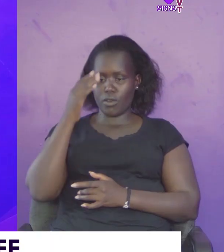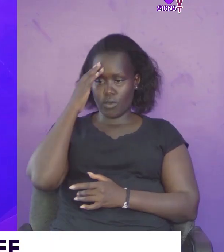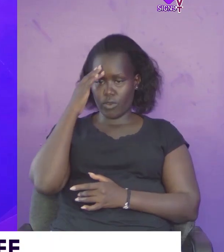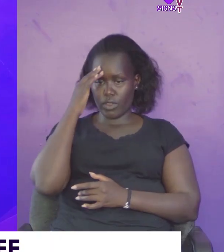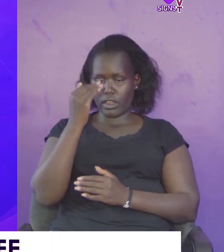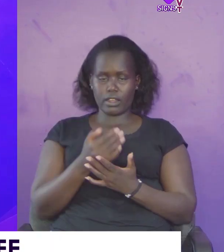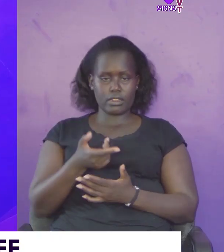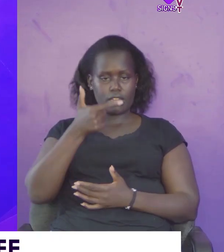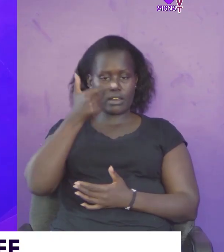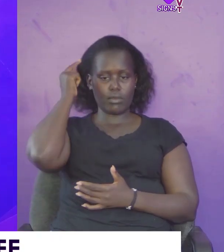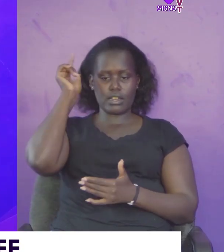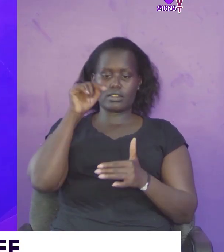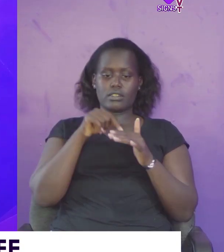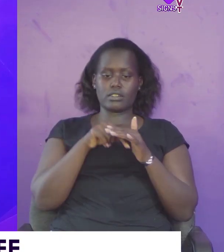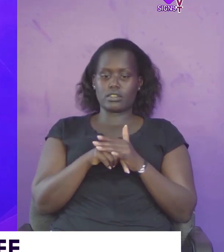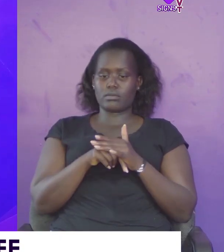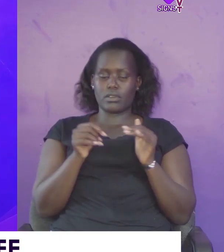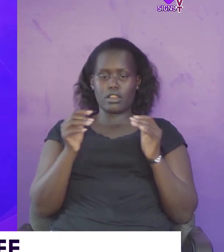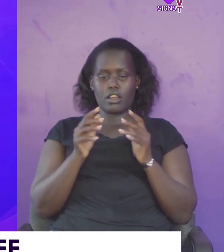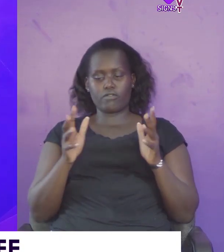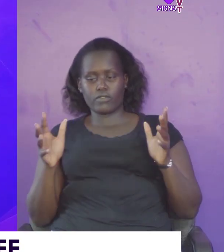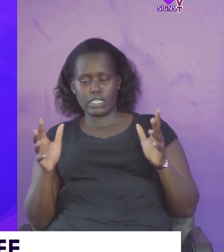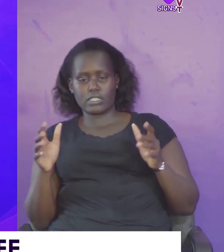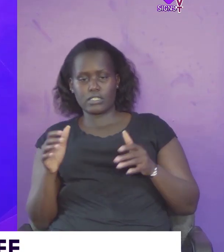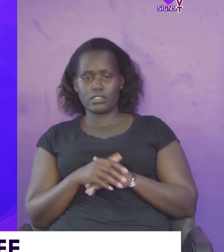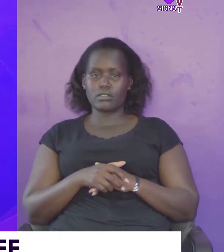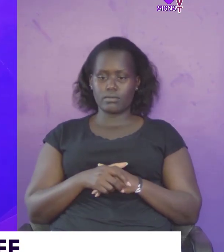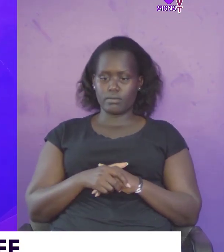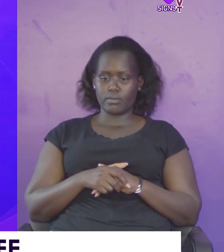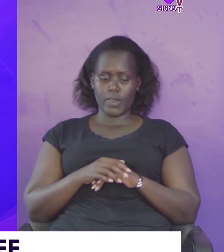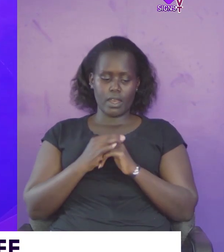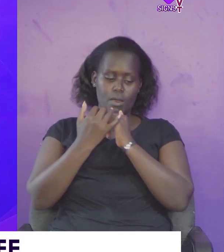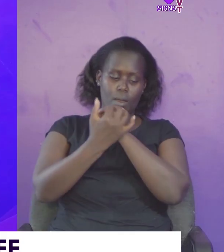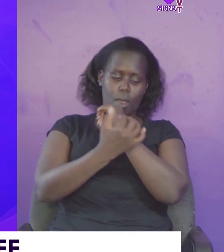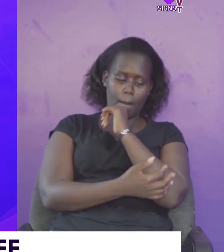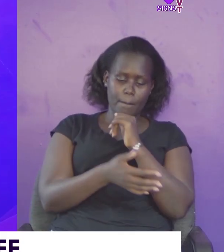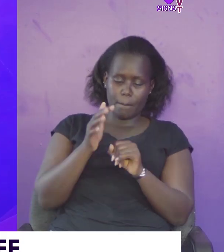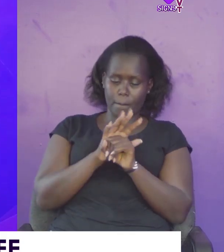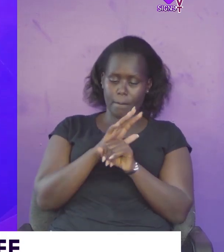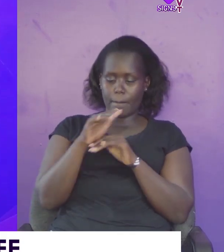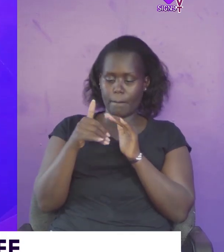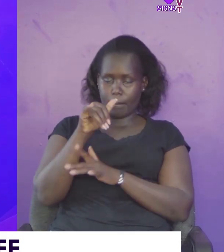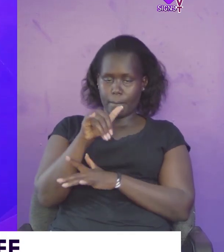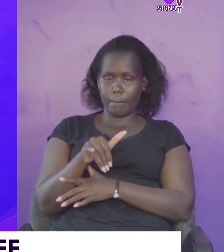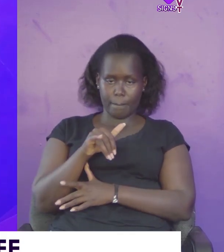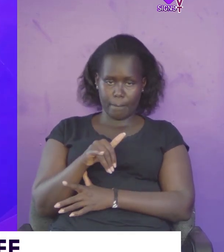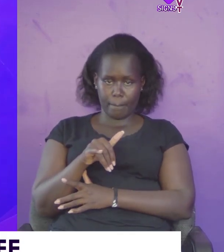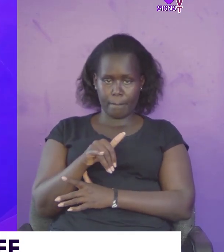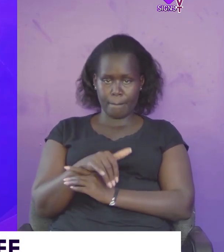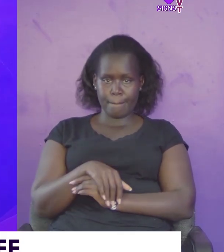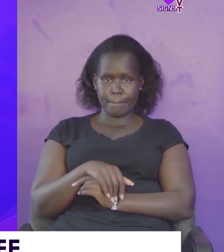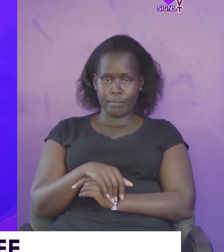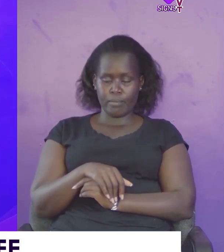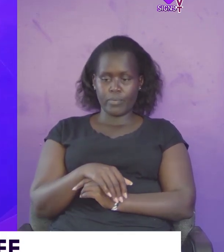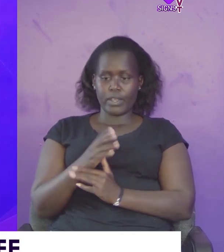black, too plump, so poor, and all that. It's your